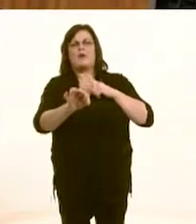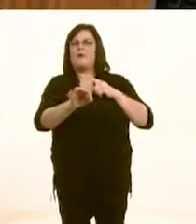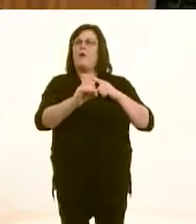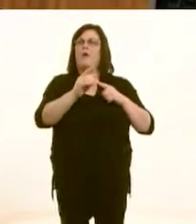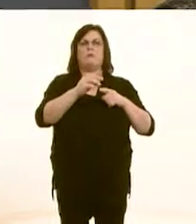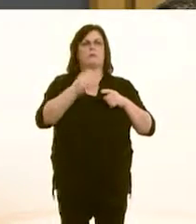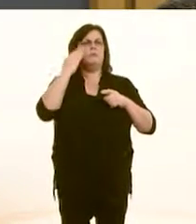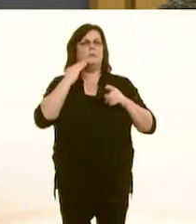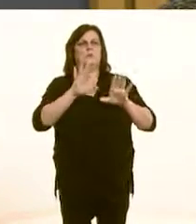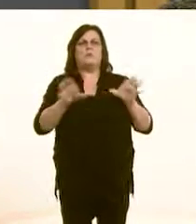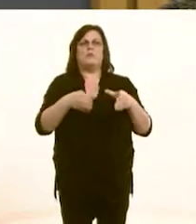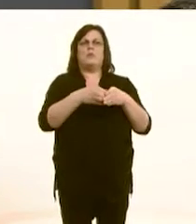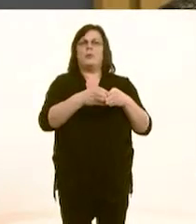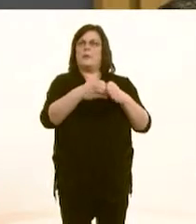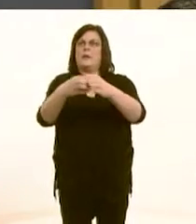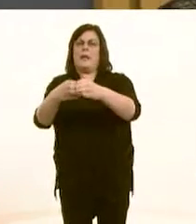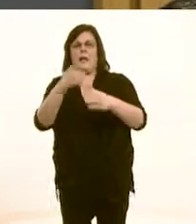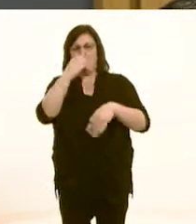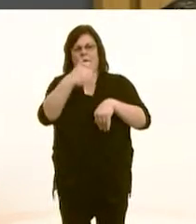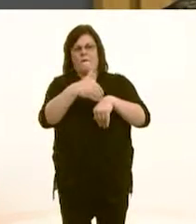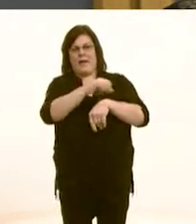can seriously impact on their educational